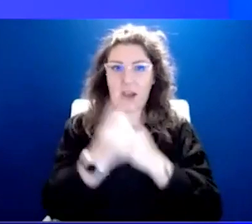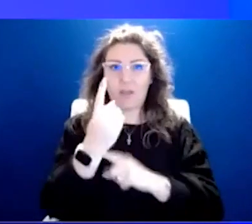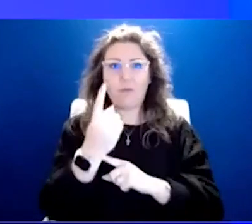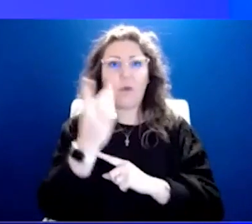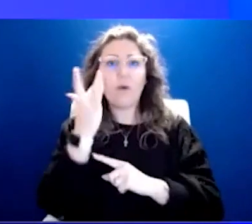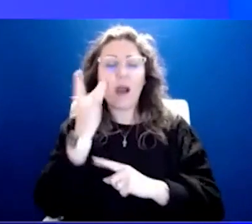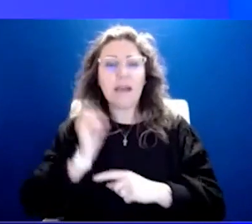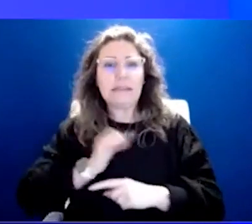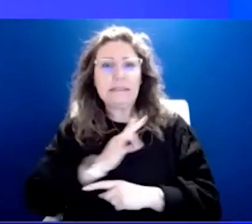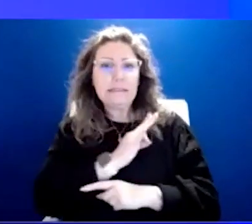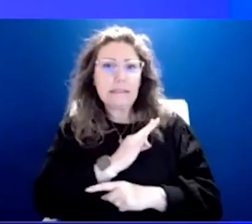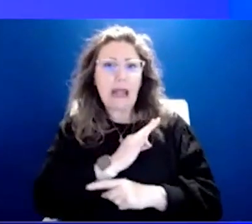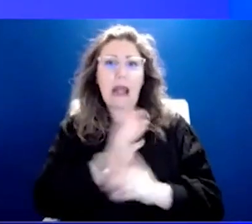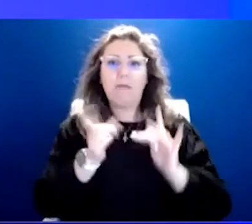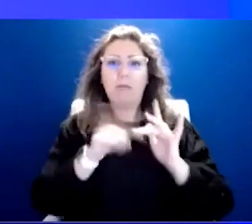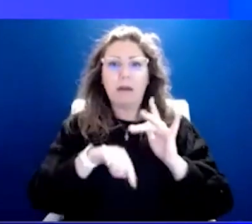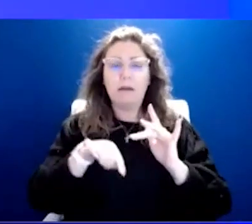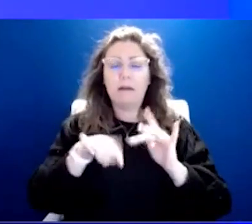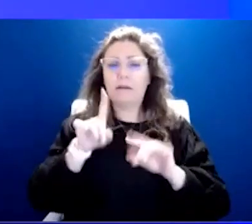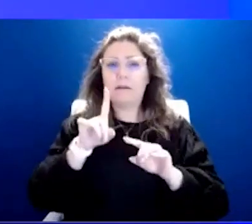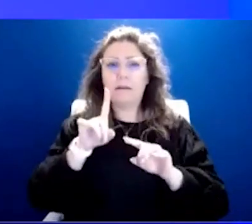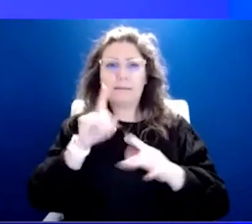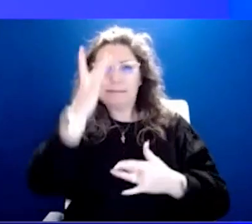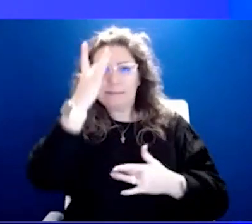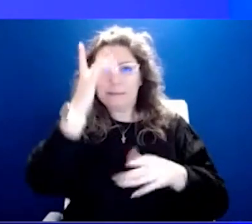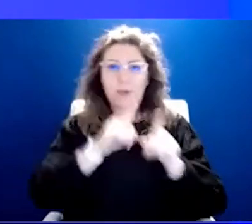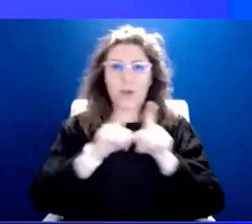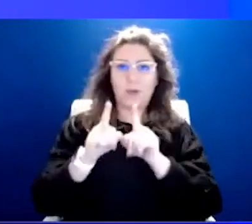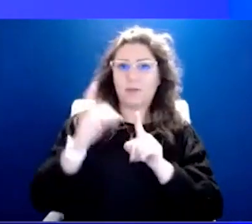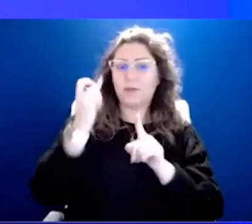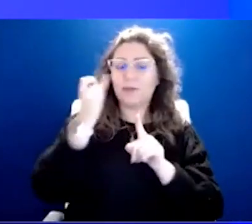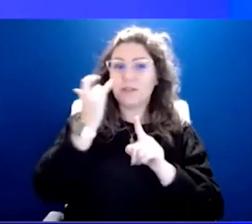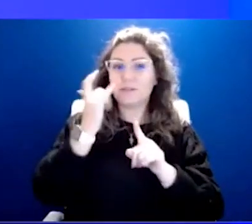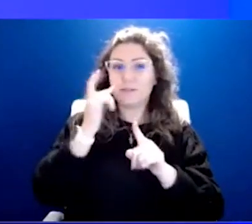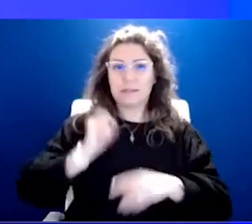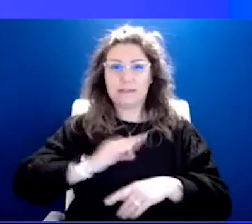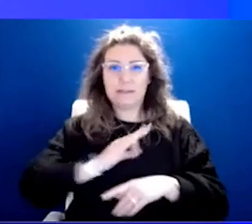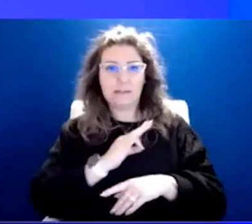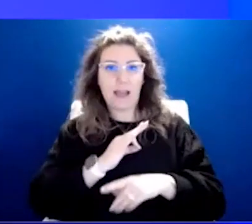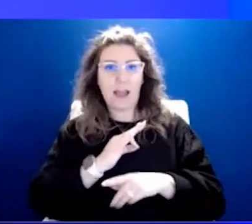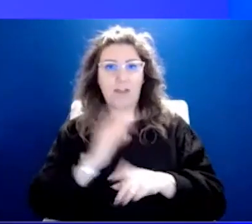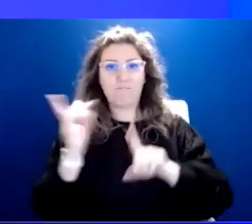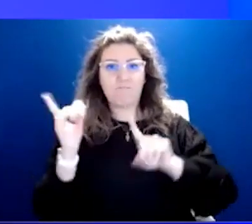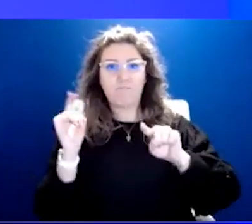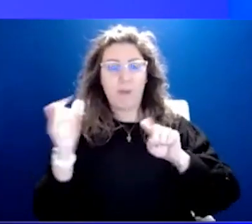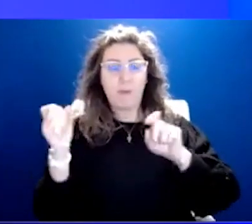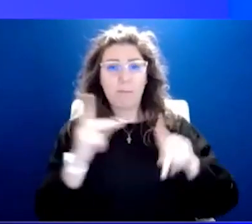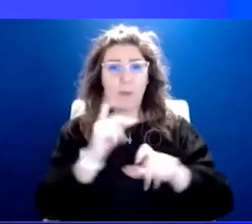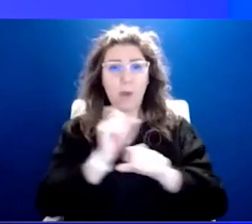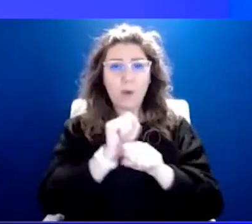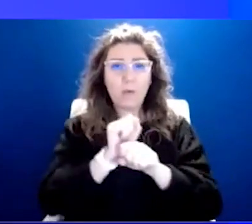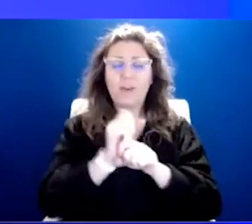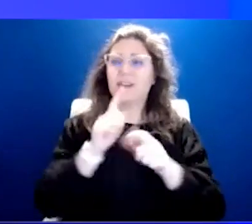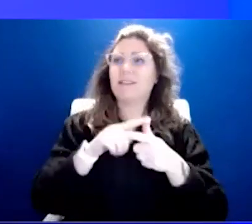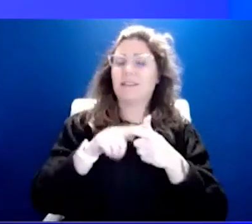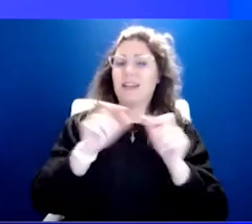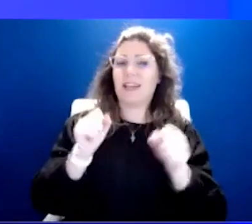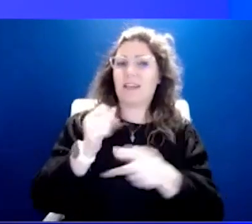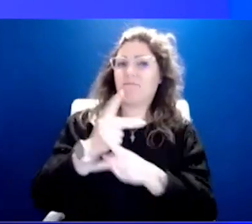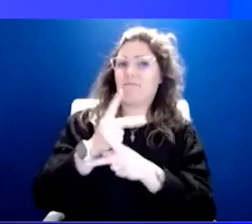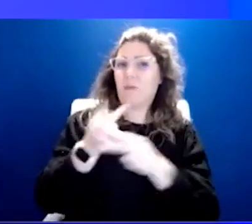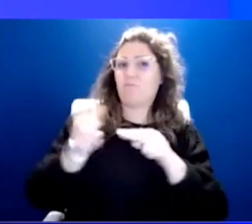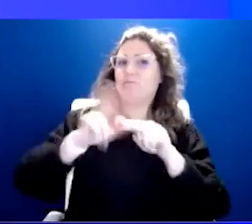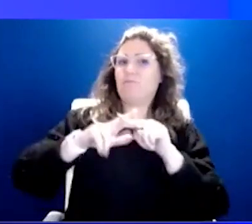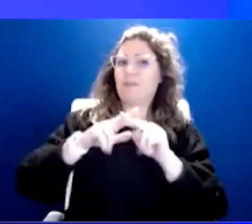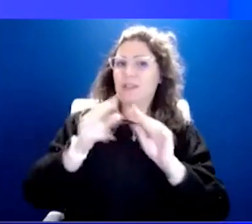out sick as well. If the number of staff begin to come back, then our capacity to be able to take care of the increasing numbers that we'll see